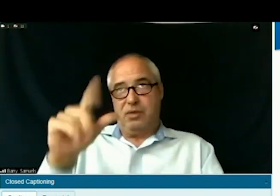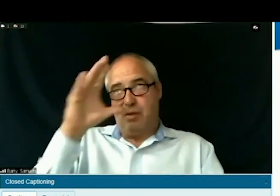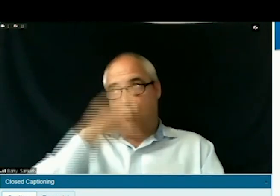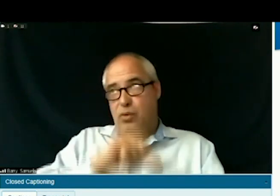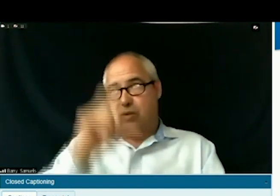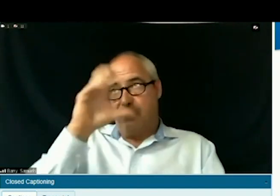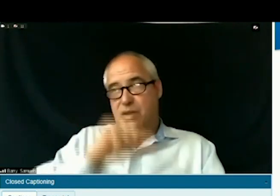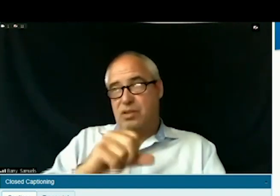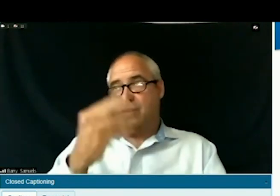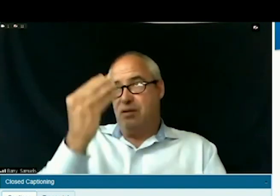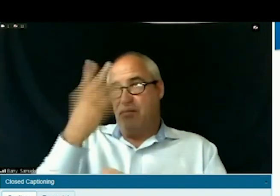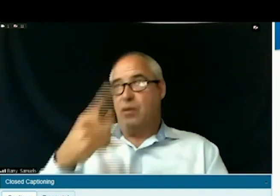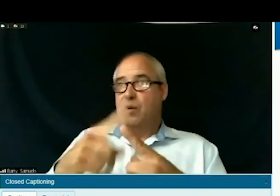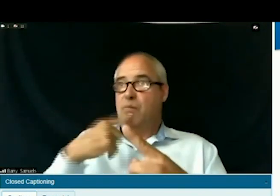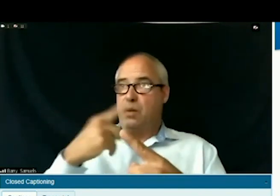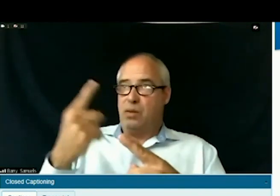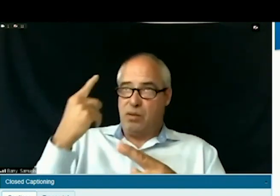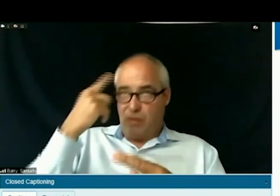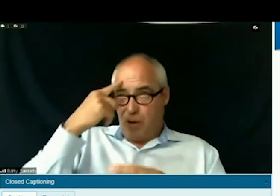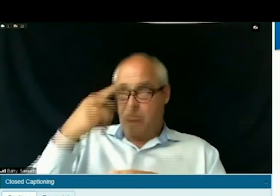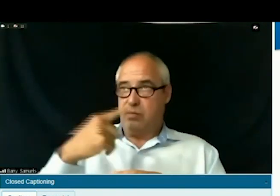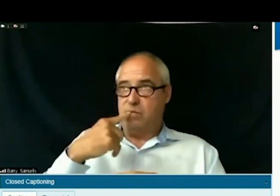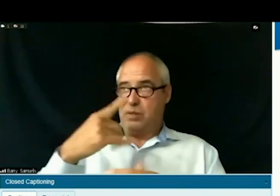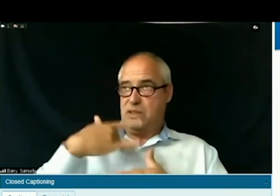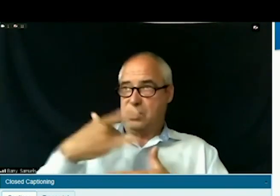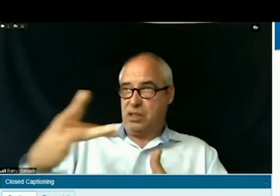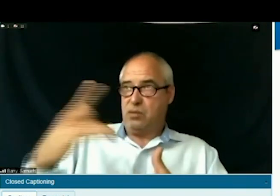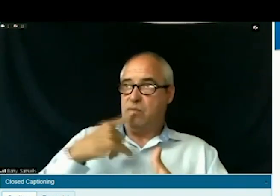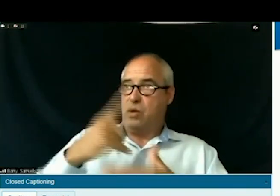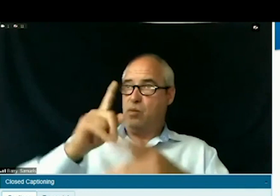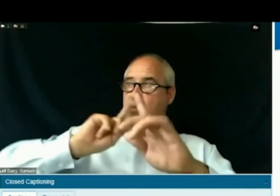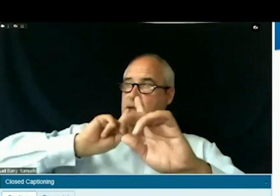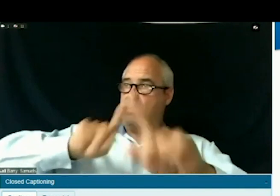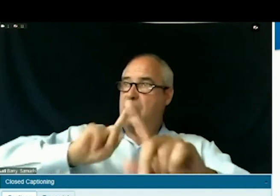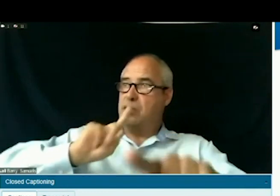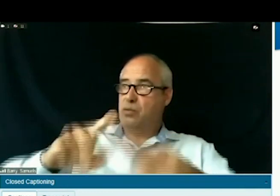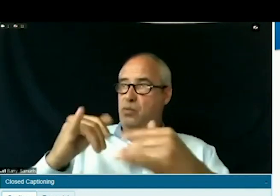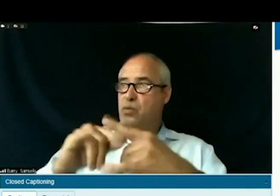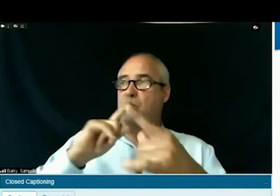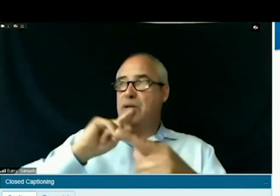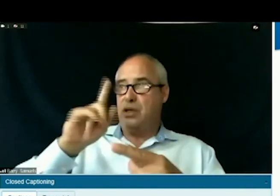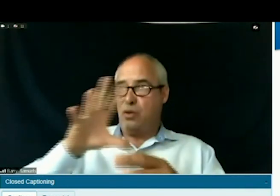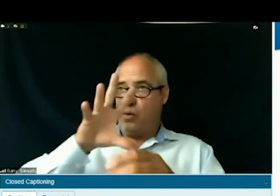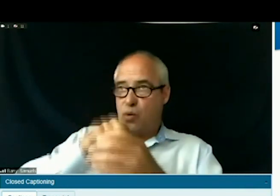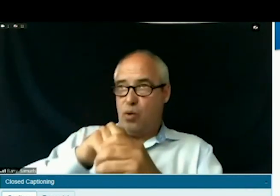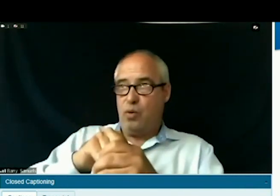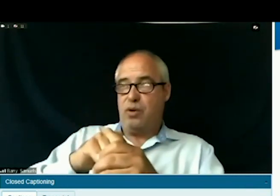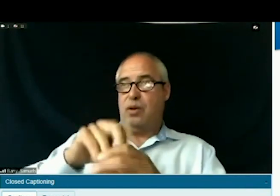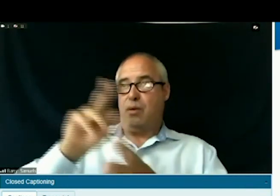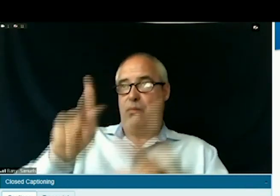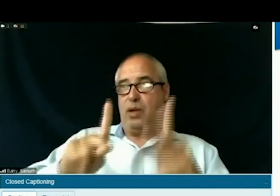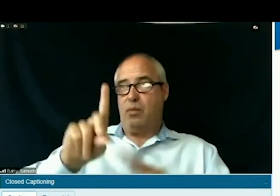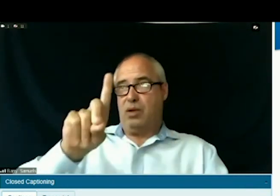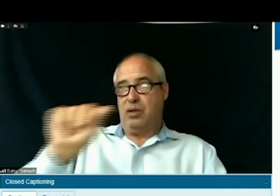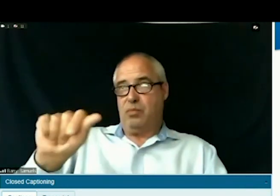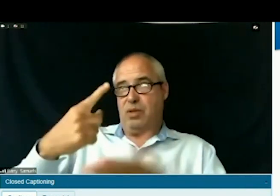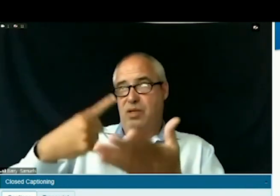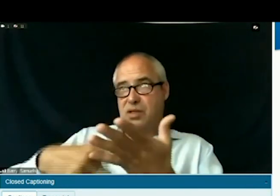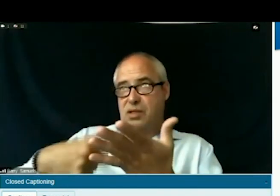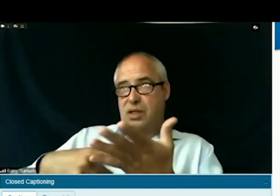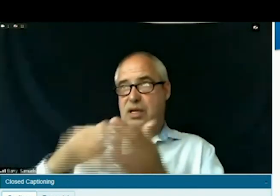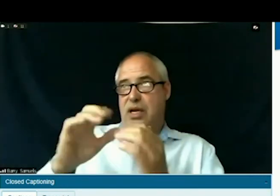of saying we're going to be thoughtful, intentional, agile, responsive really has to include people with disabilities in this discussion and how we